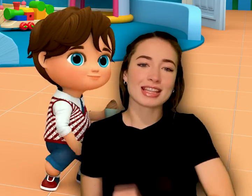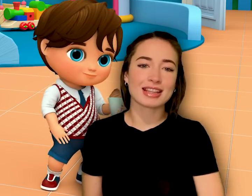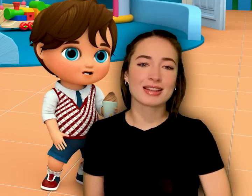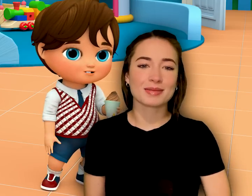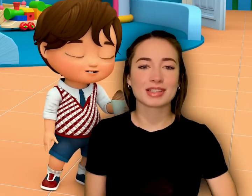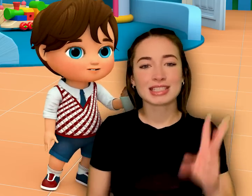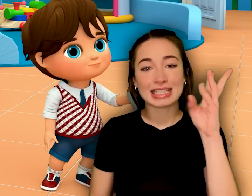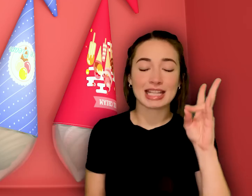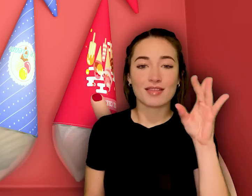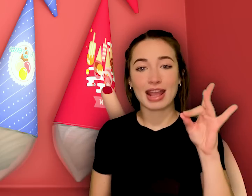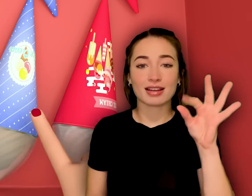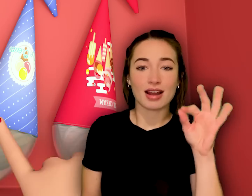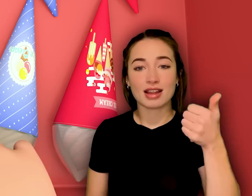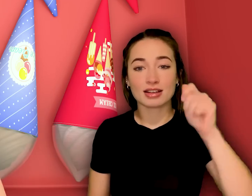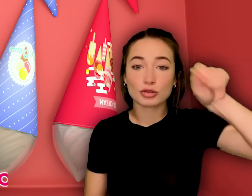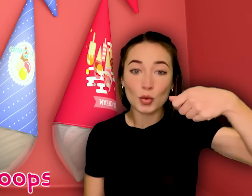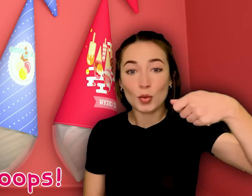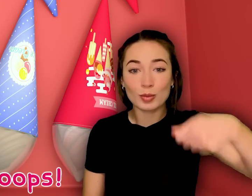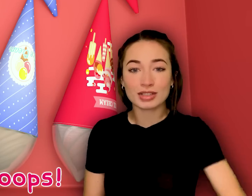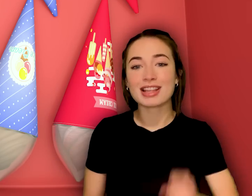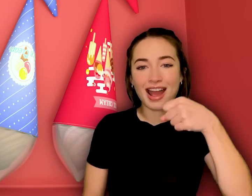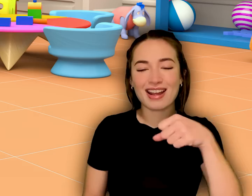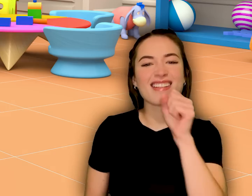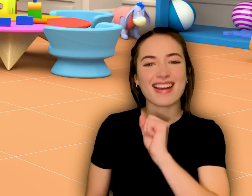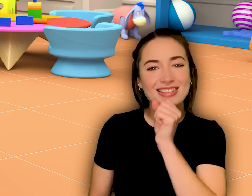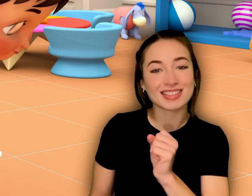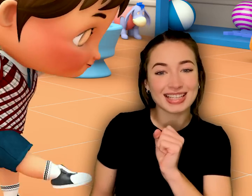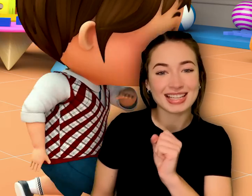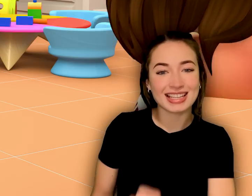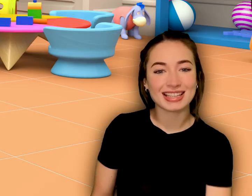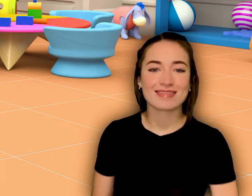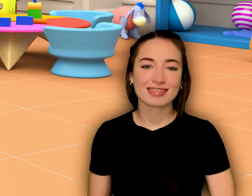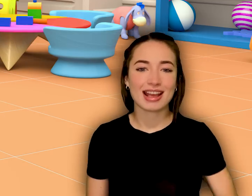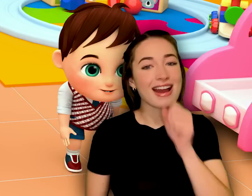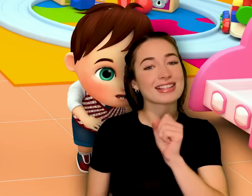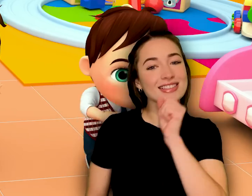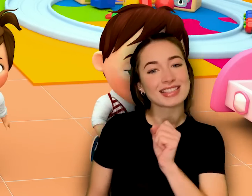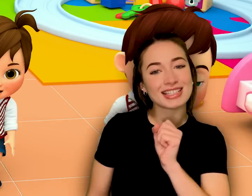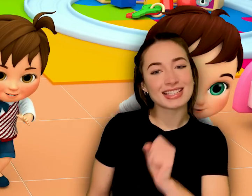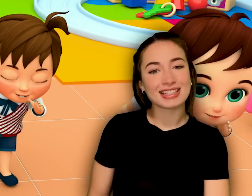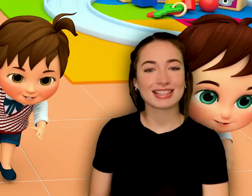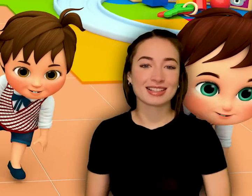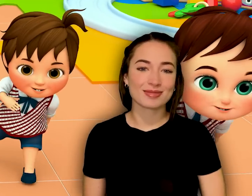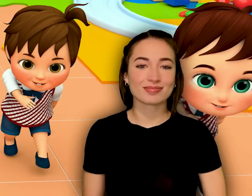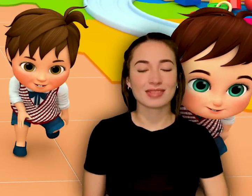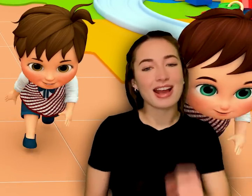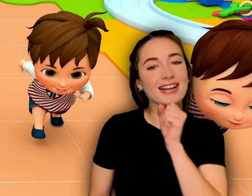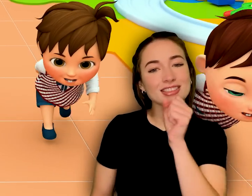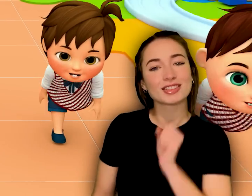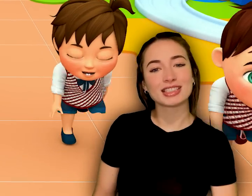yeah ice cream 6 7 8 9 10 Scoops yeah yeah ice cream ice